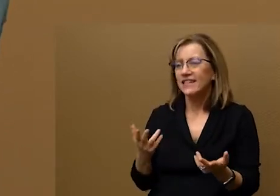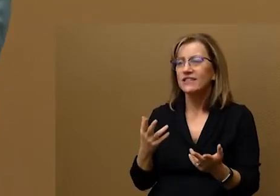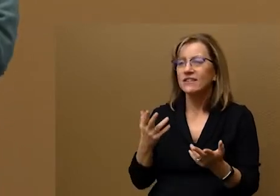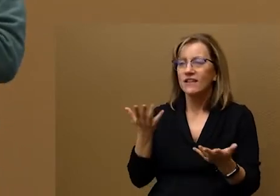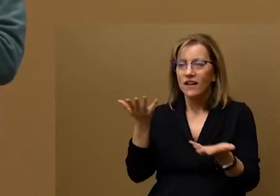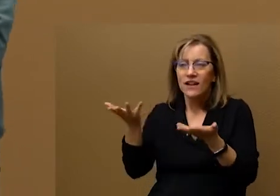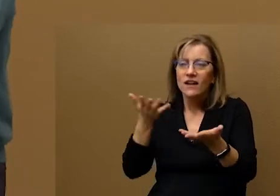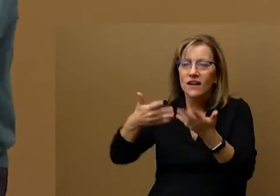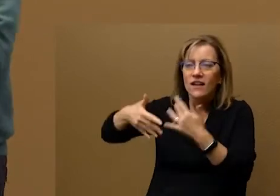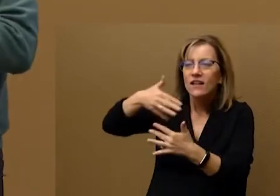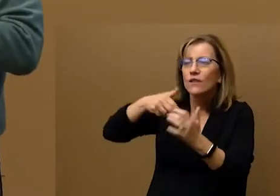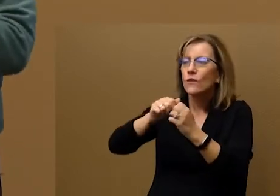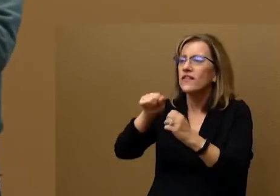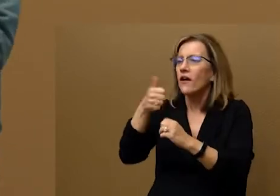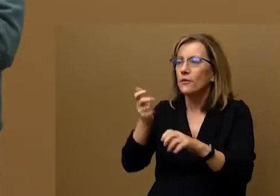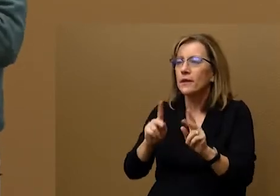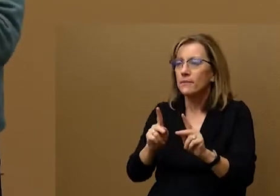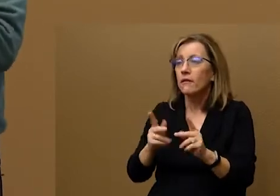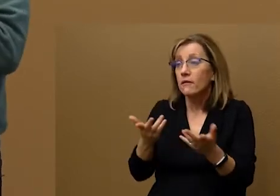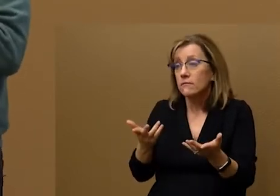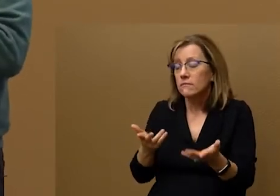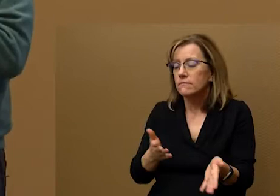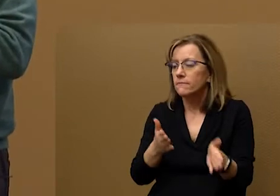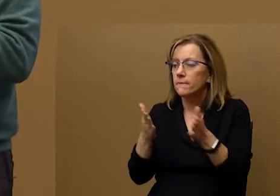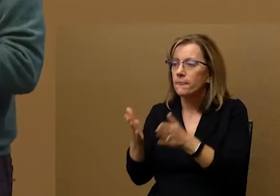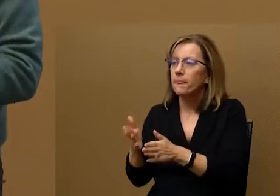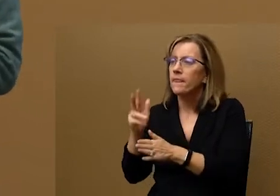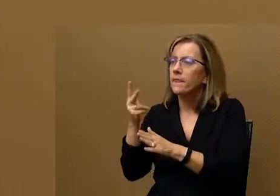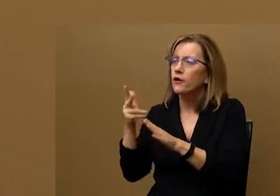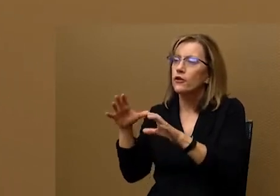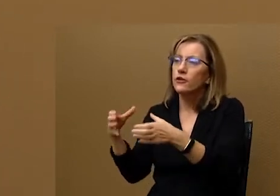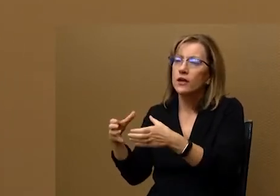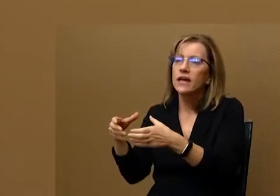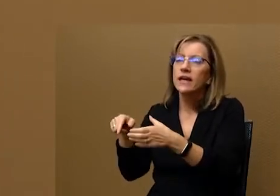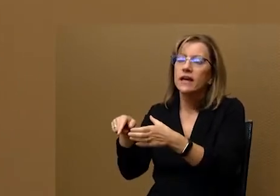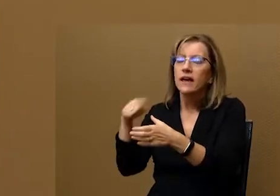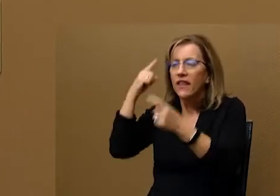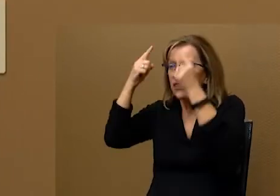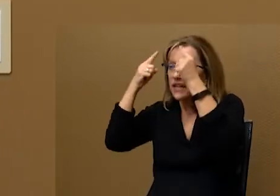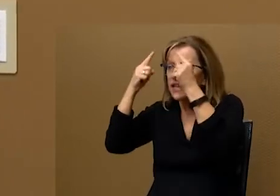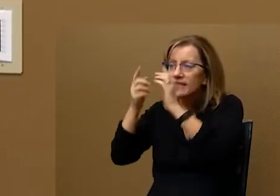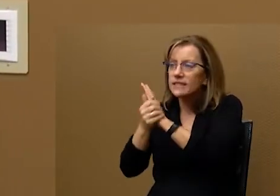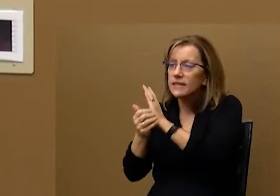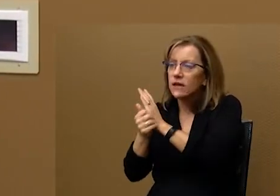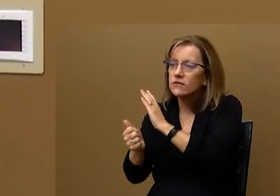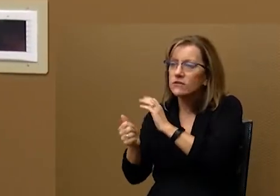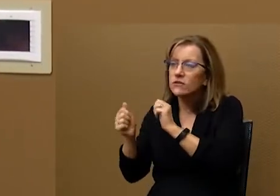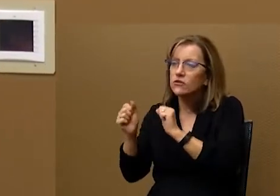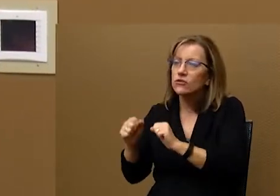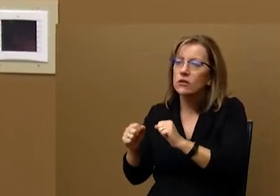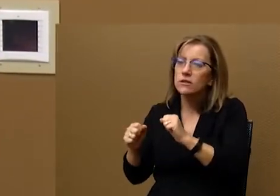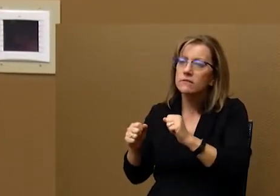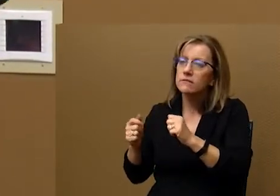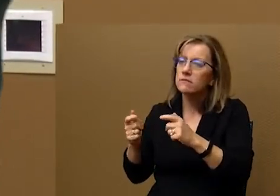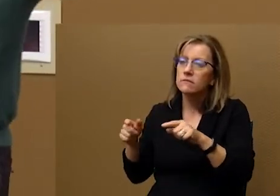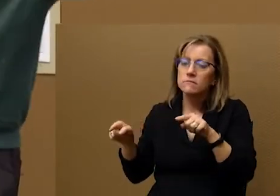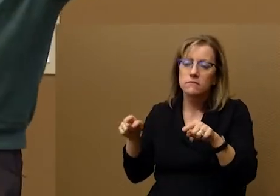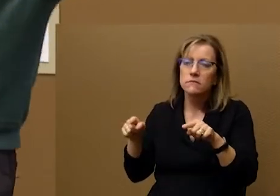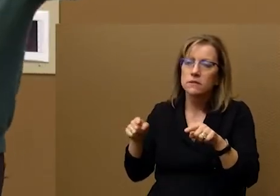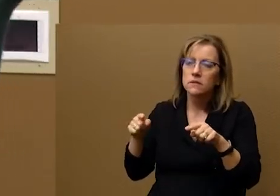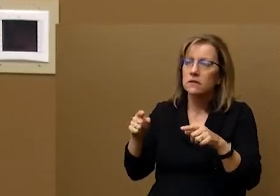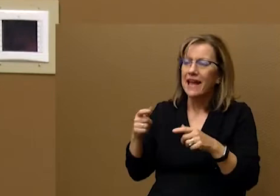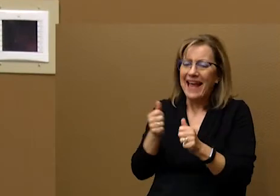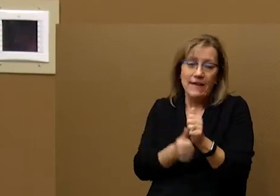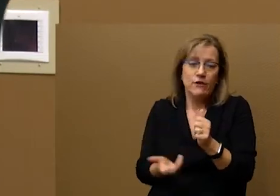but it's all ways of dealing with other people. We need that. Third, thinking skills. And you could put thinking in either one of these